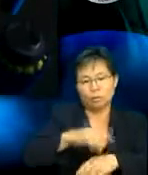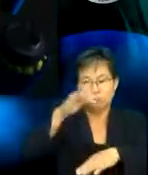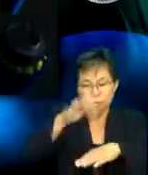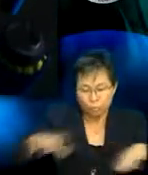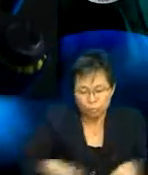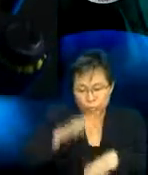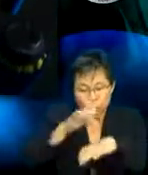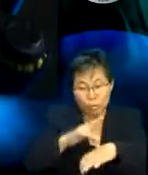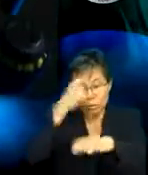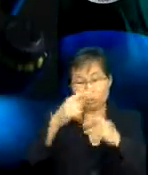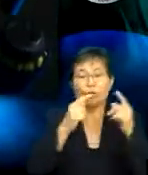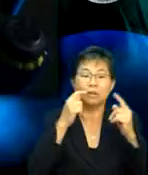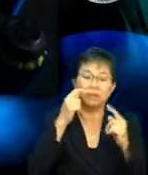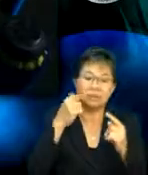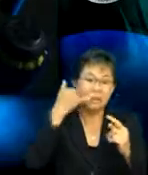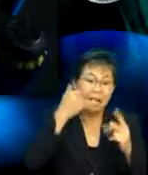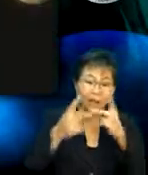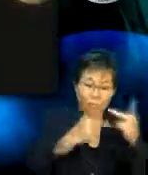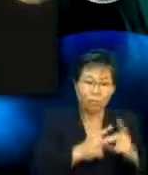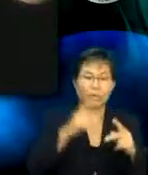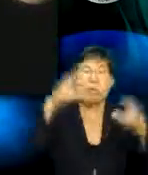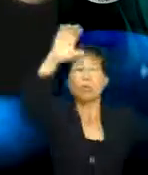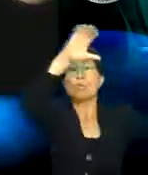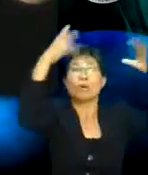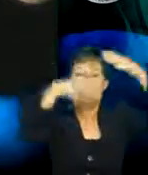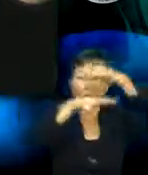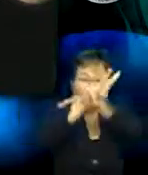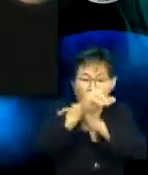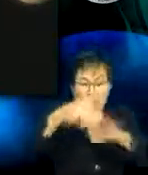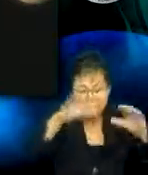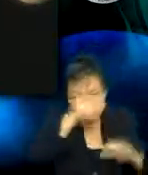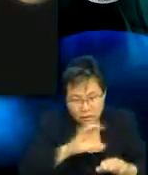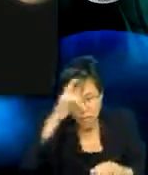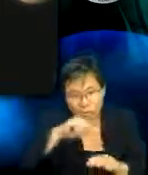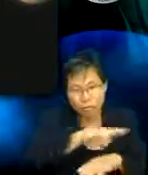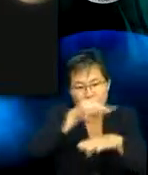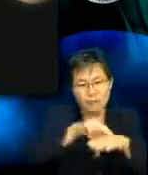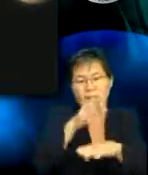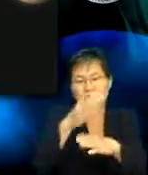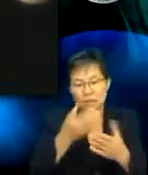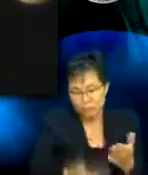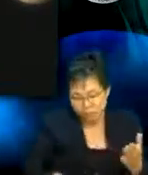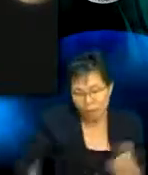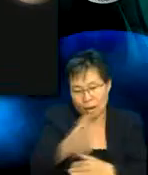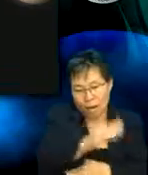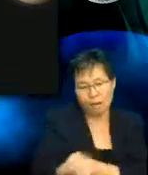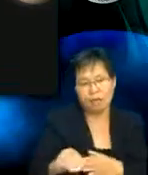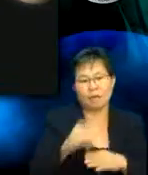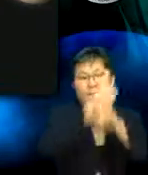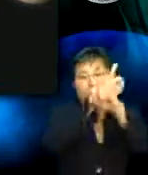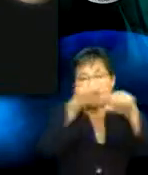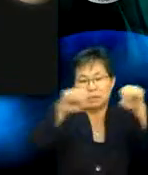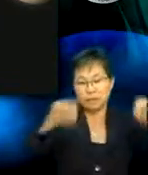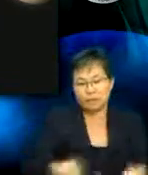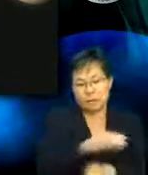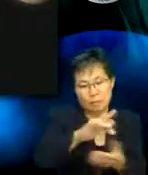the Earth to do remote sensing for telecommunications, weather forecasting, searching for